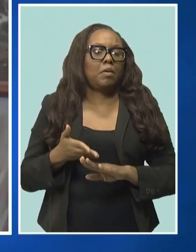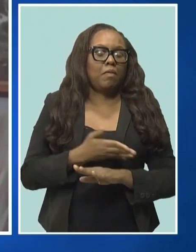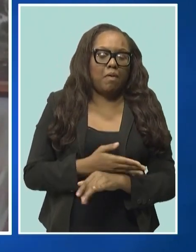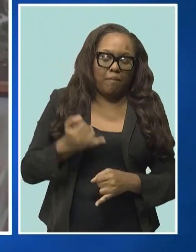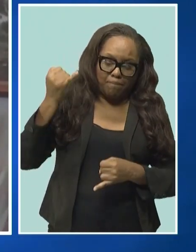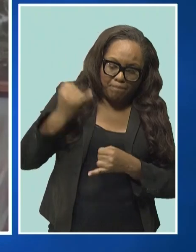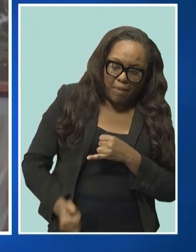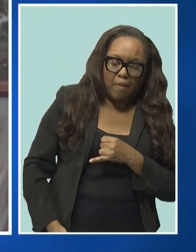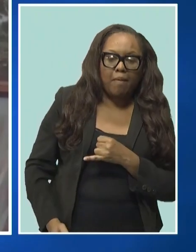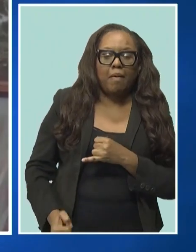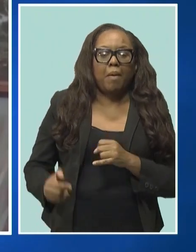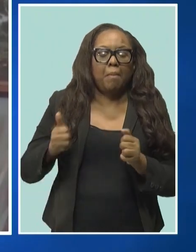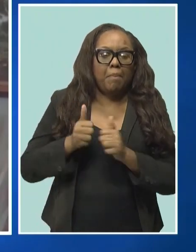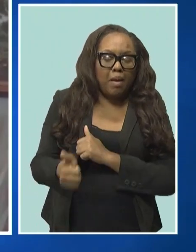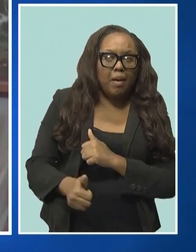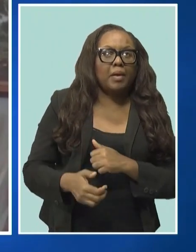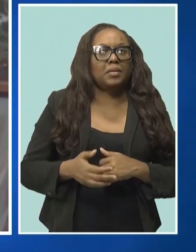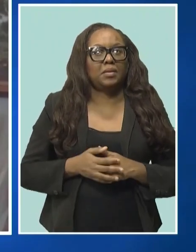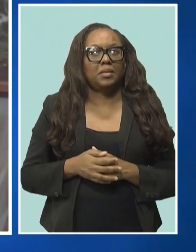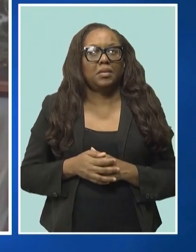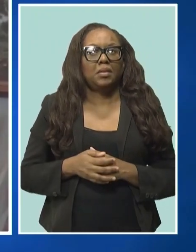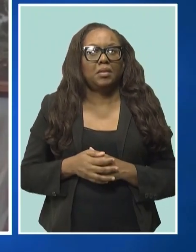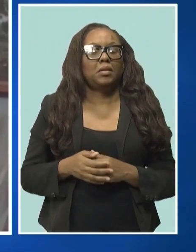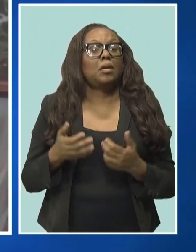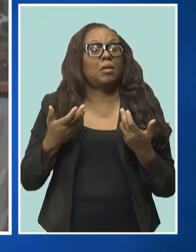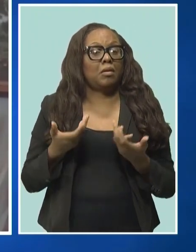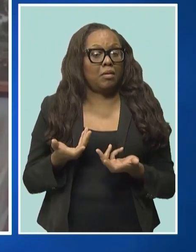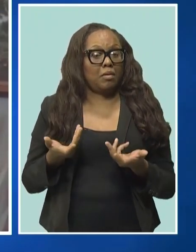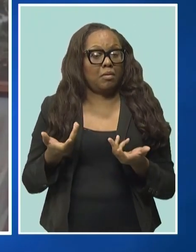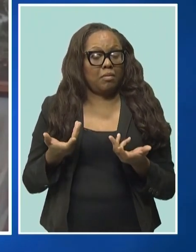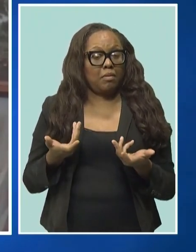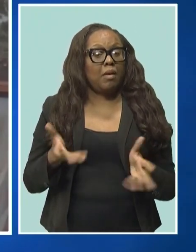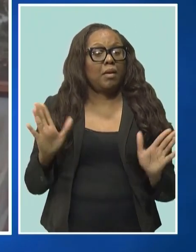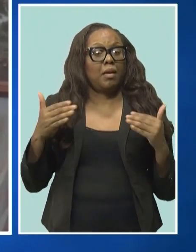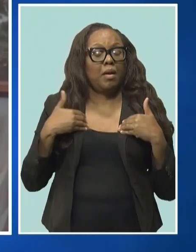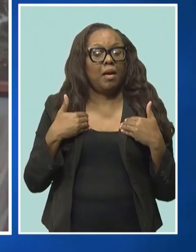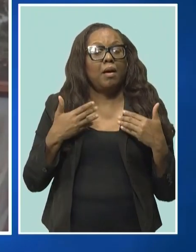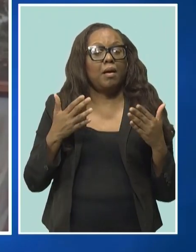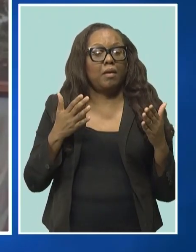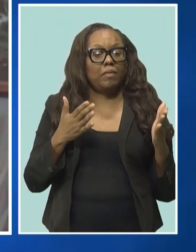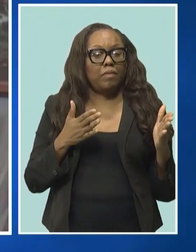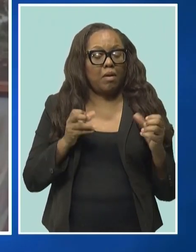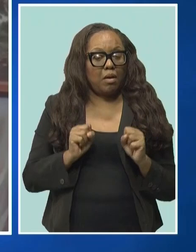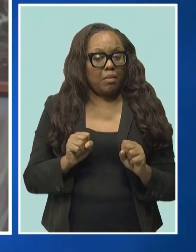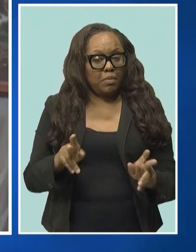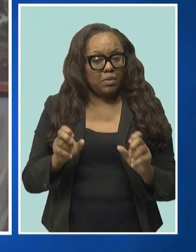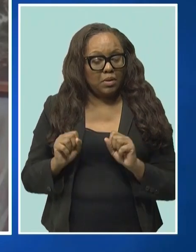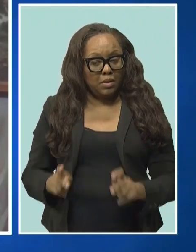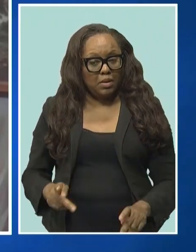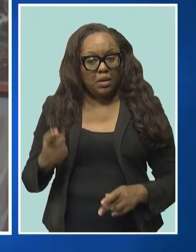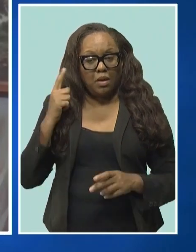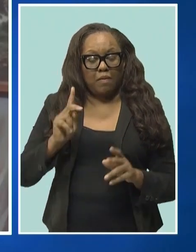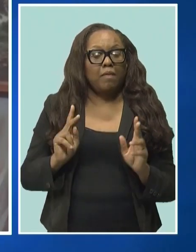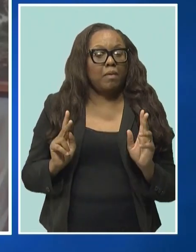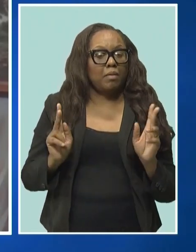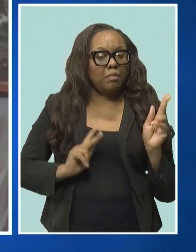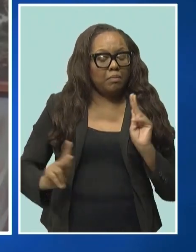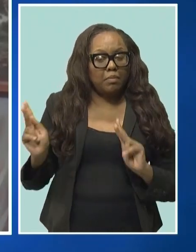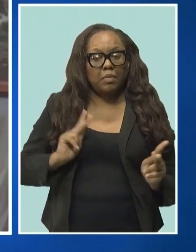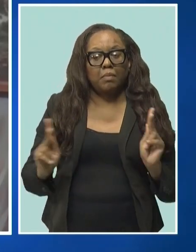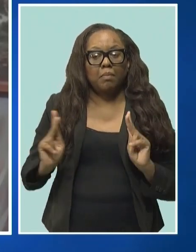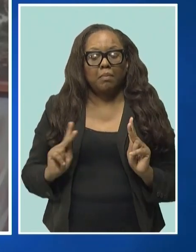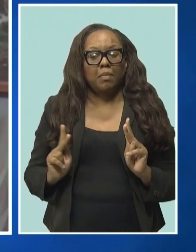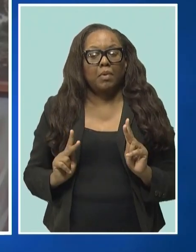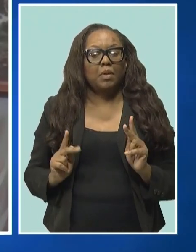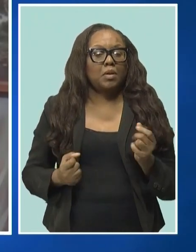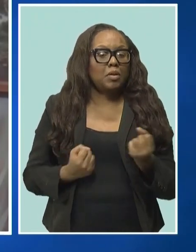legislation. So there is already a documented opportunity for the public to add their voices